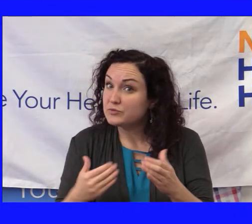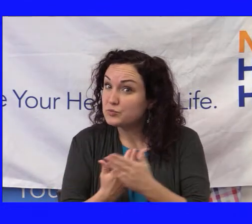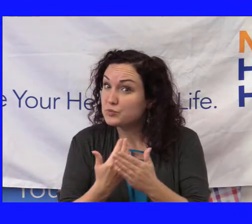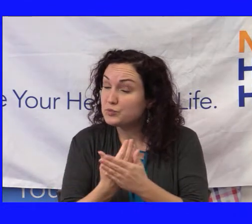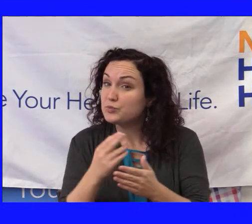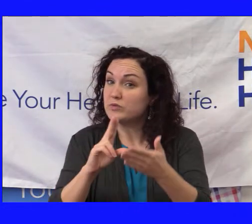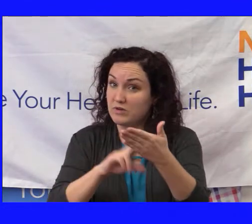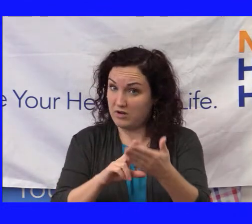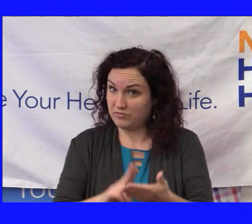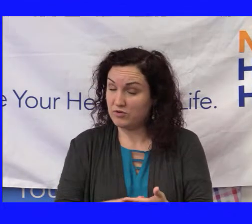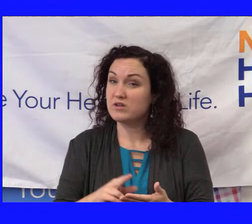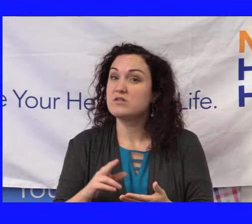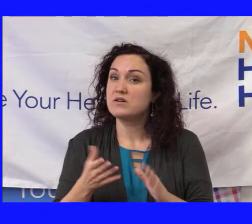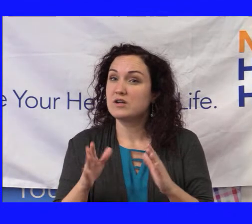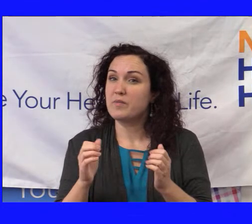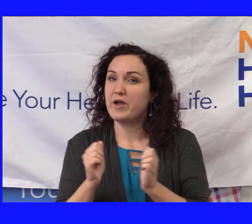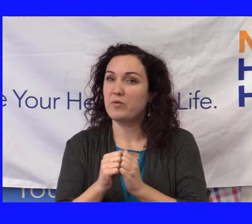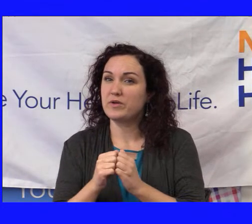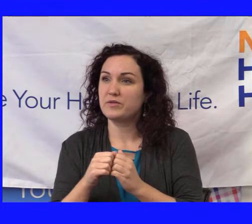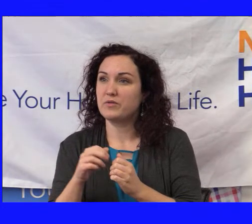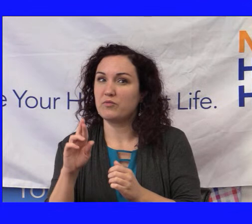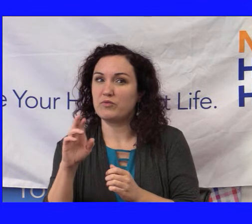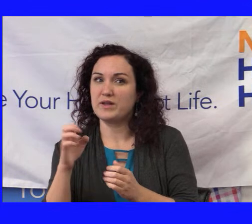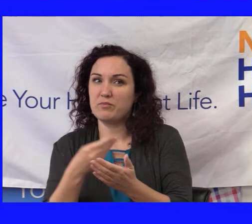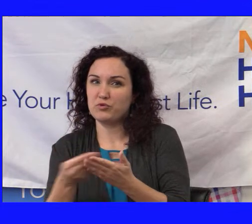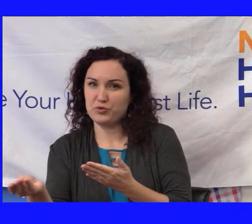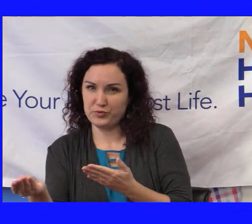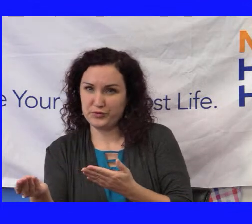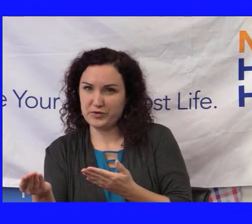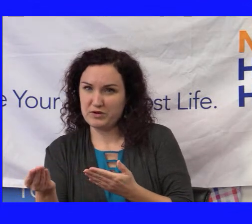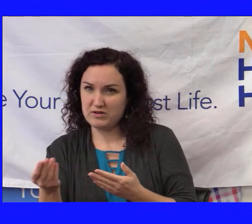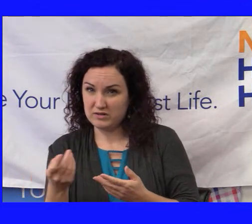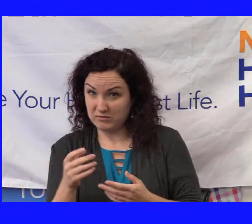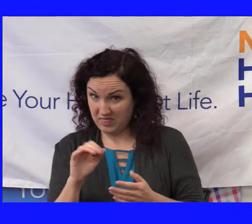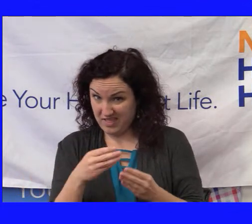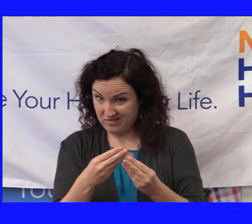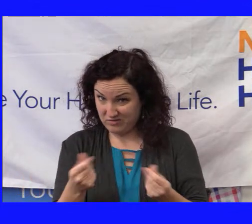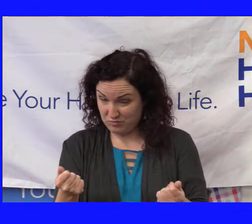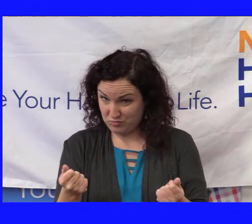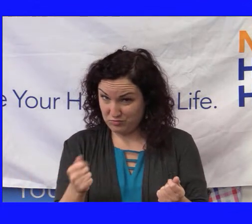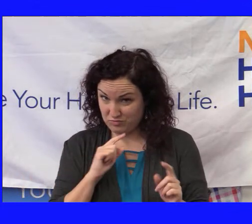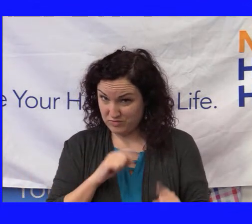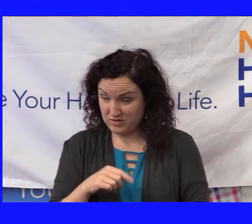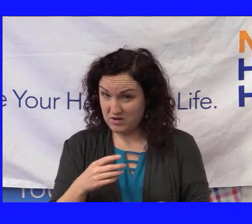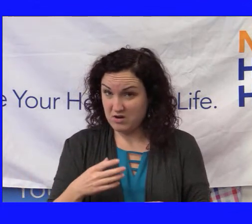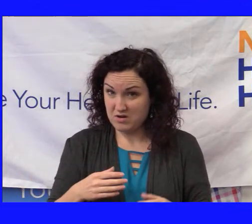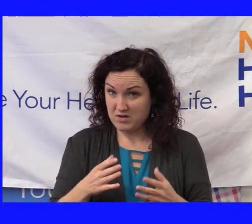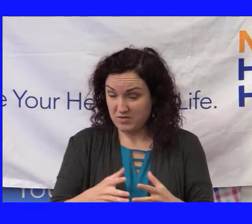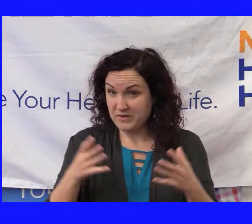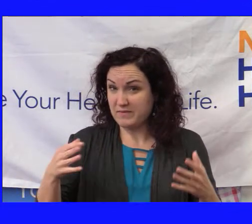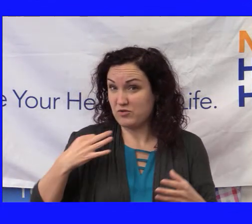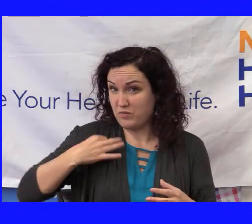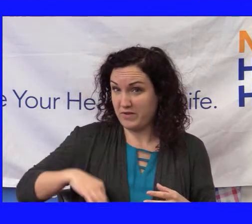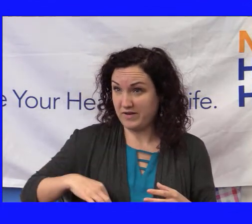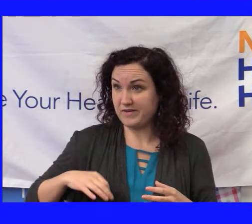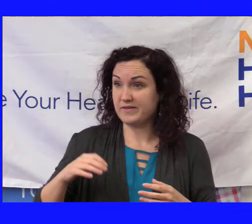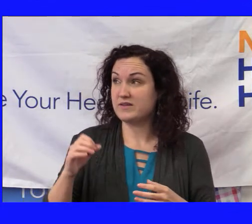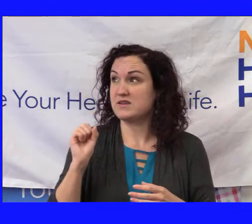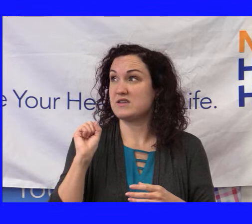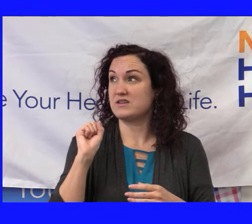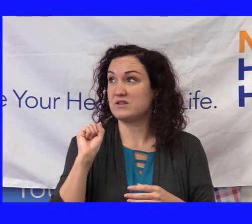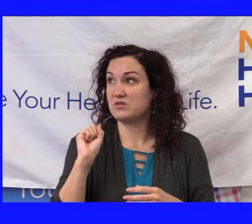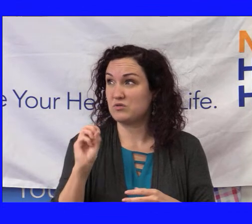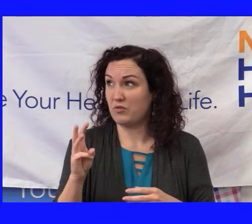contract rather than re-procure. The vendor solution is providing a substantial benefit through its software and services and